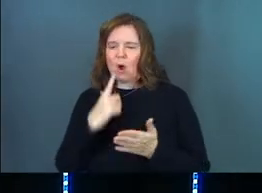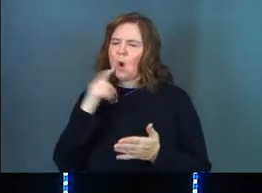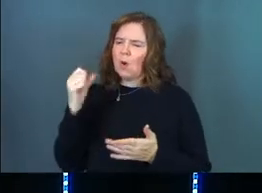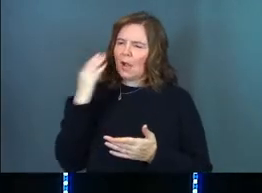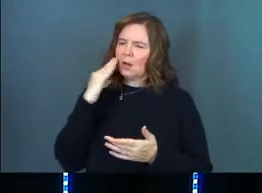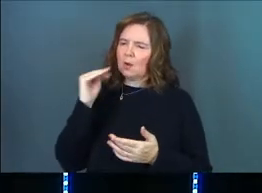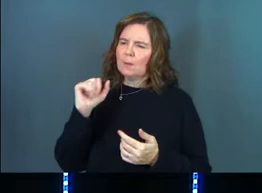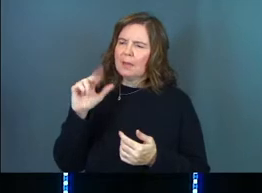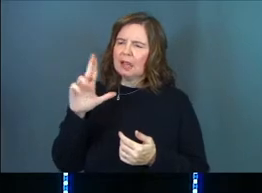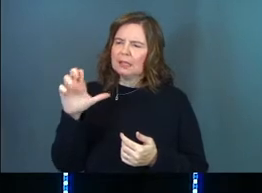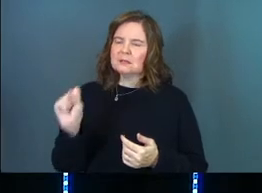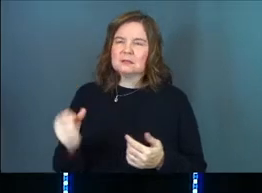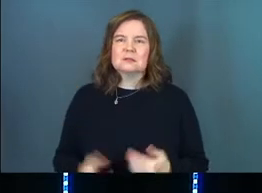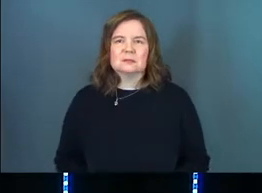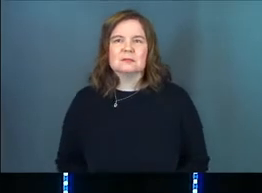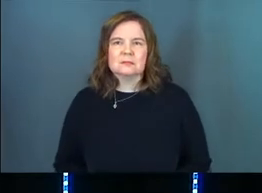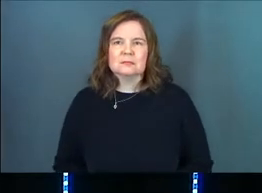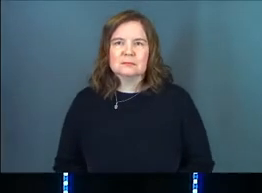says, oh yeah, I know Malchus.